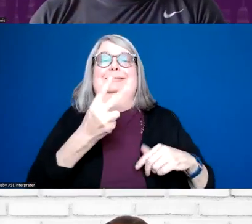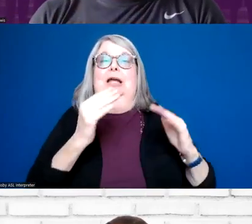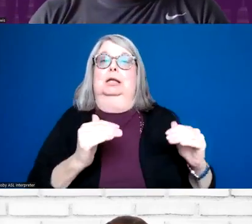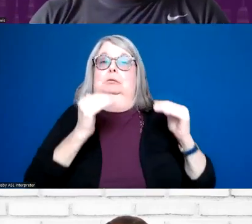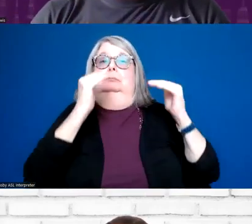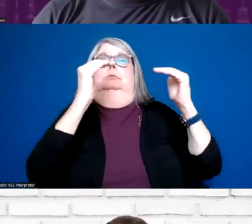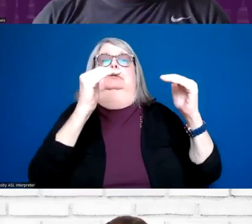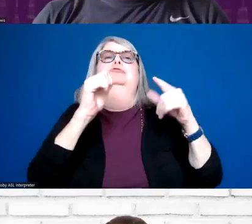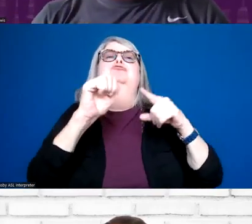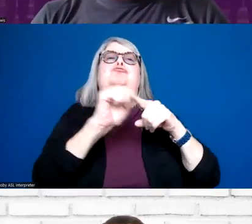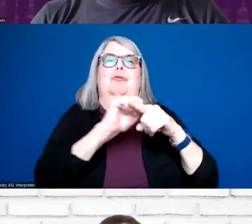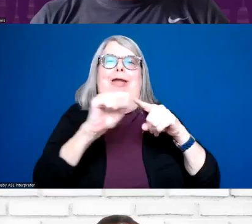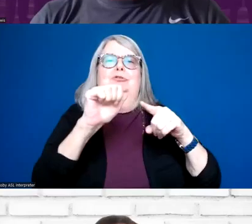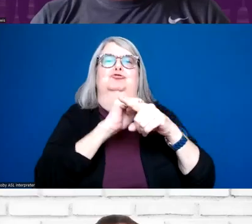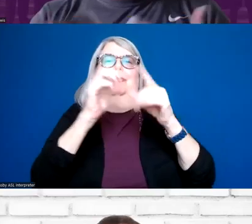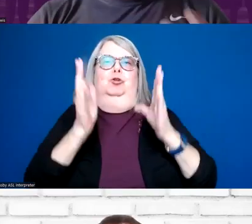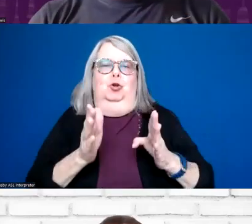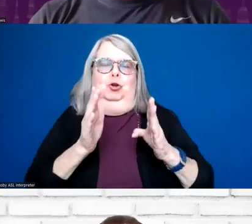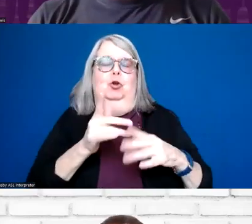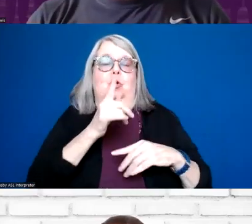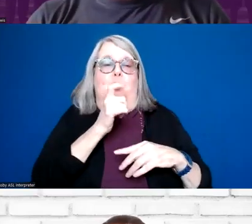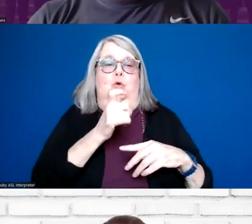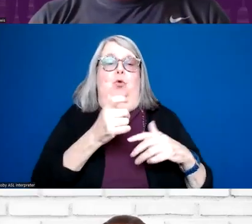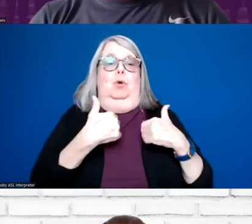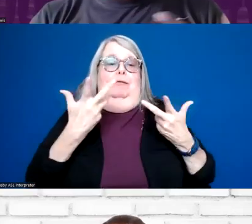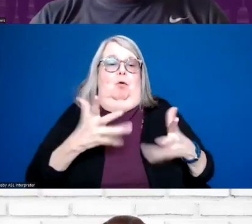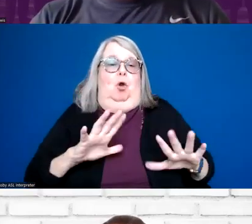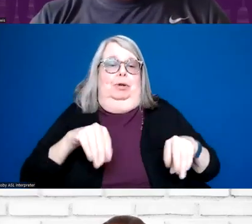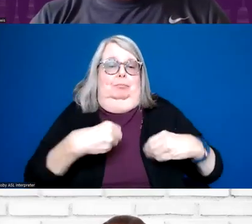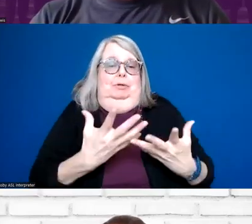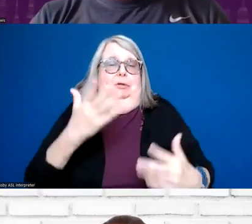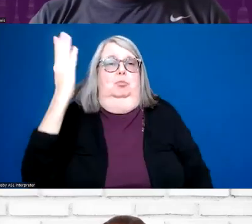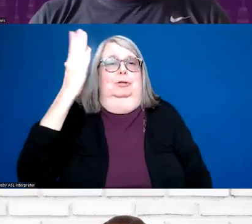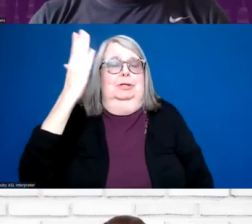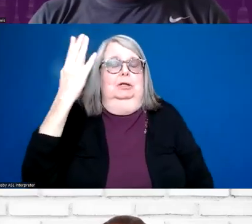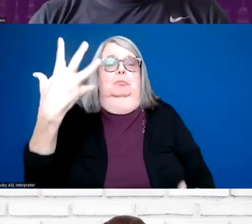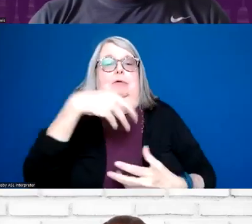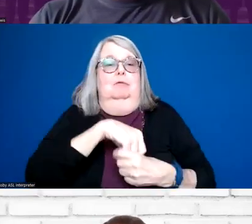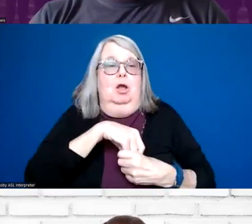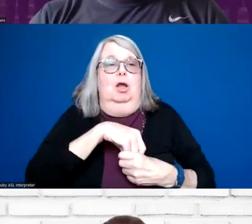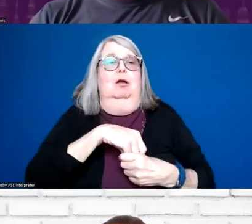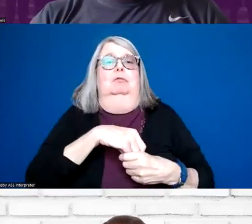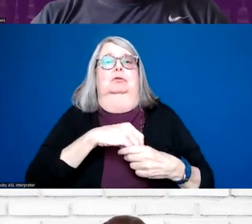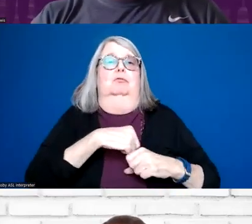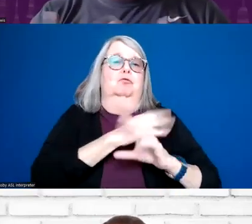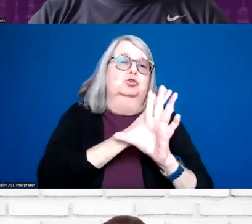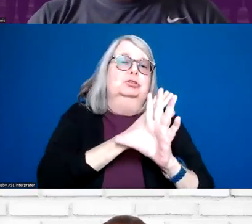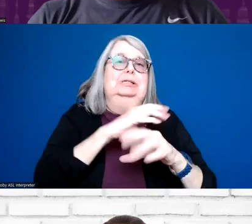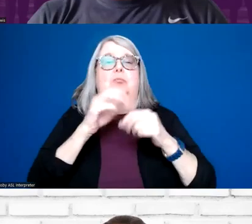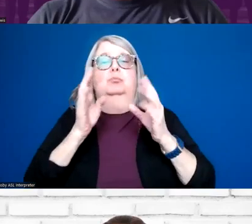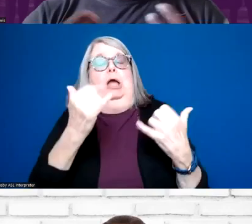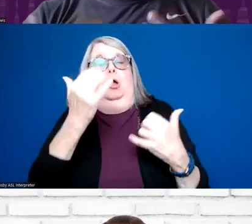is train the trainer, whereas those of us who have provided those presentations, have taken part in it virtually and in person, and now